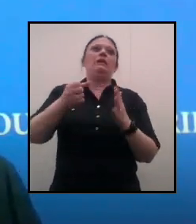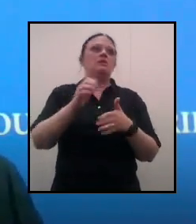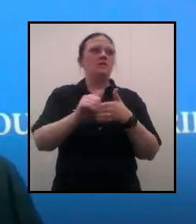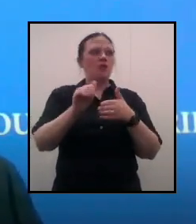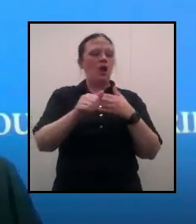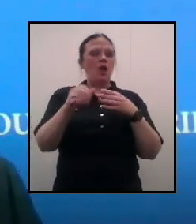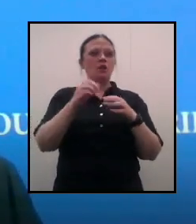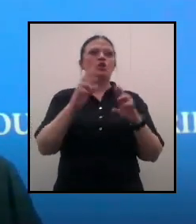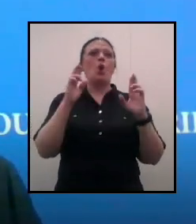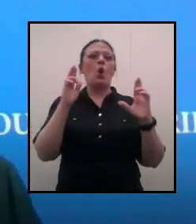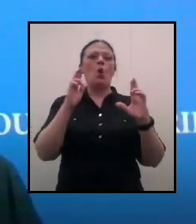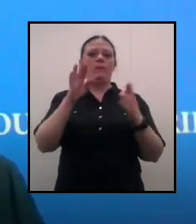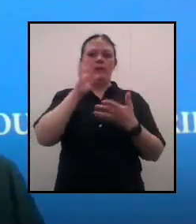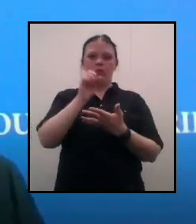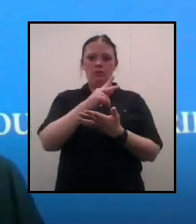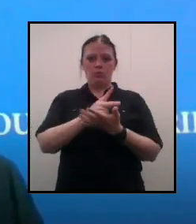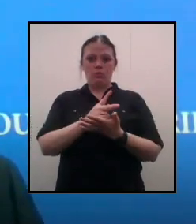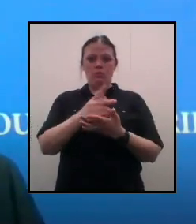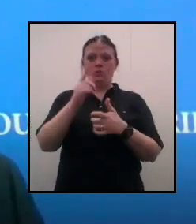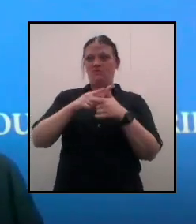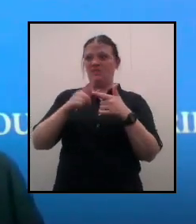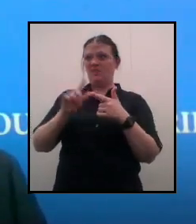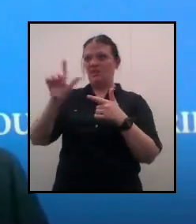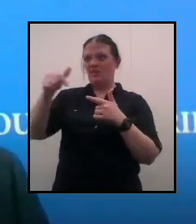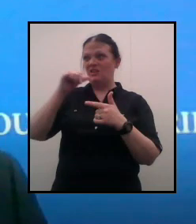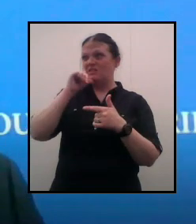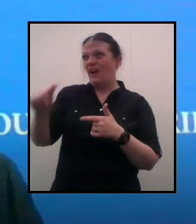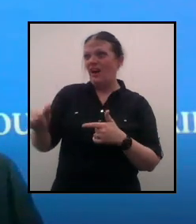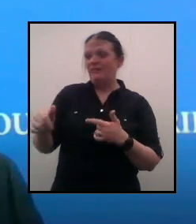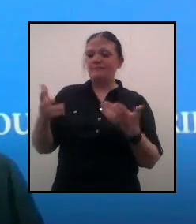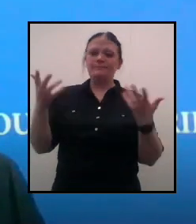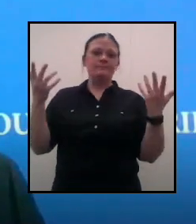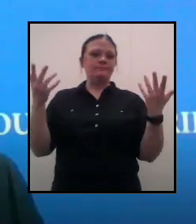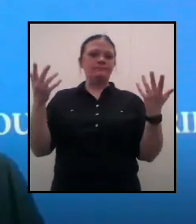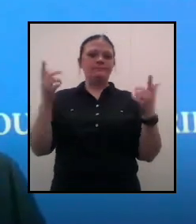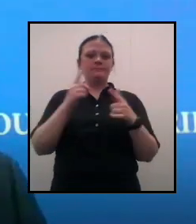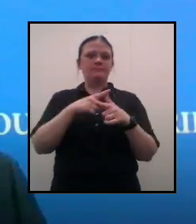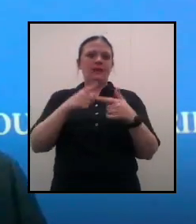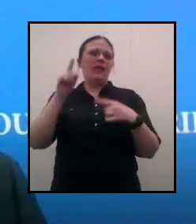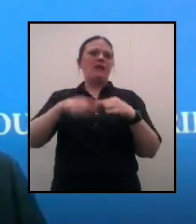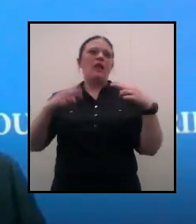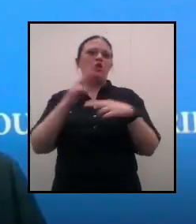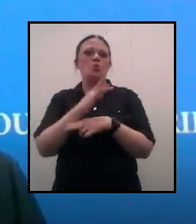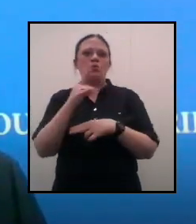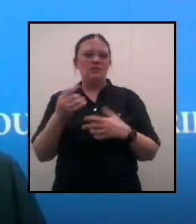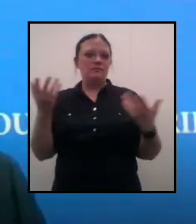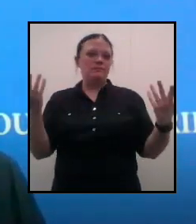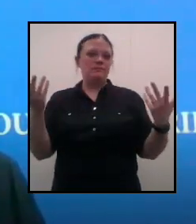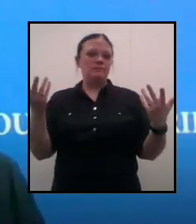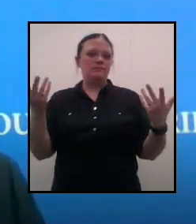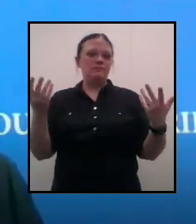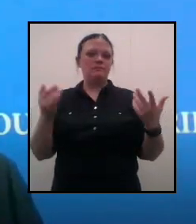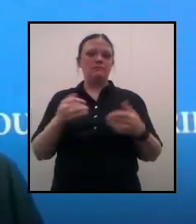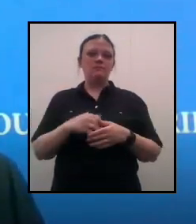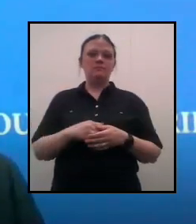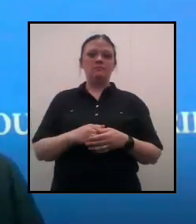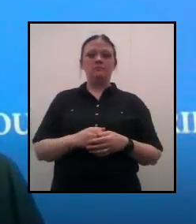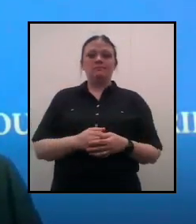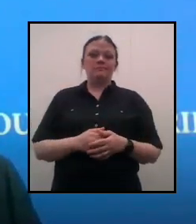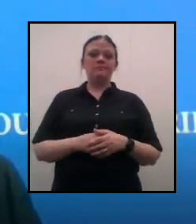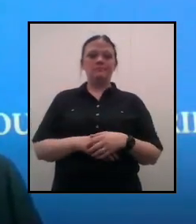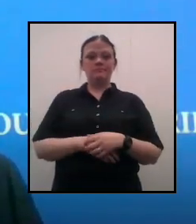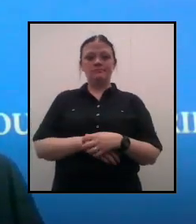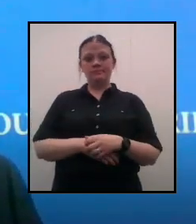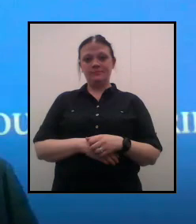in the hopes that it gets approved, and if it doesn't, I got stuff that I can't even use. It is a chicken versus the egg. Appreciate it, Mark. Thank